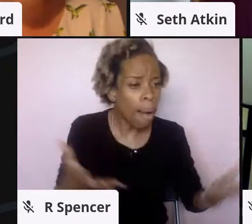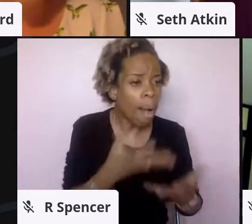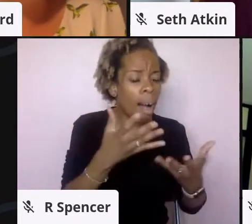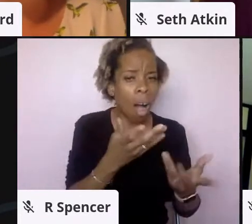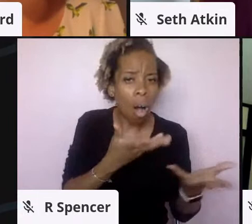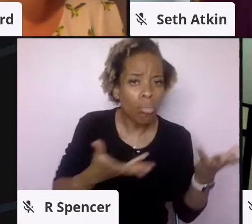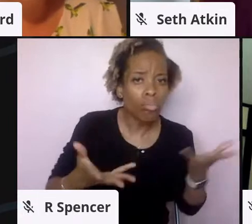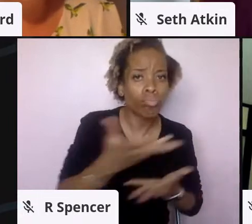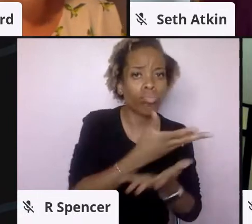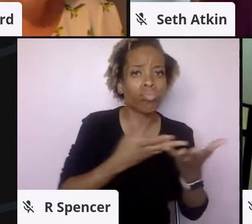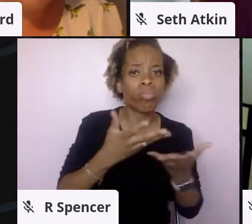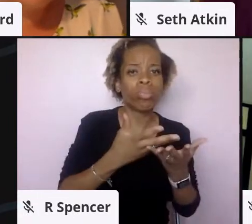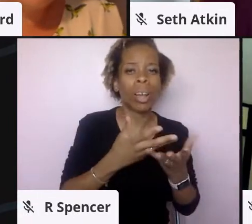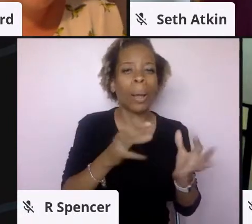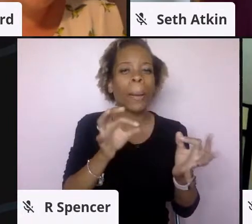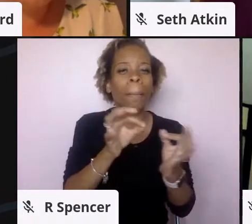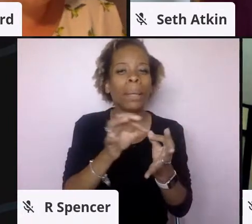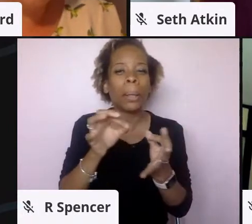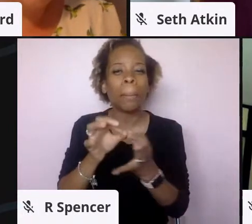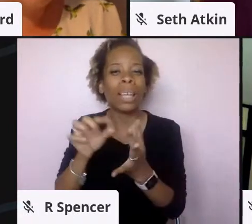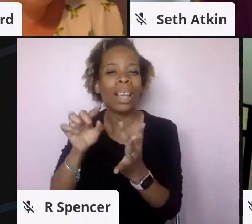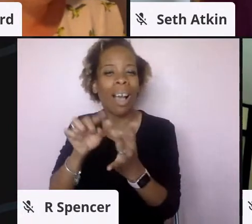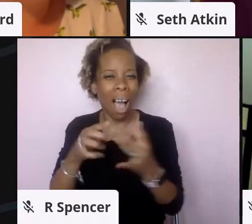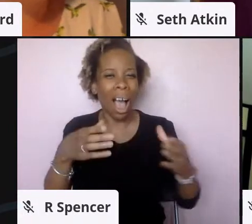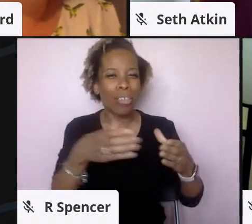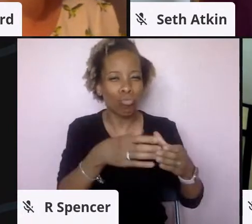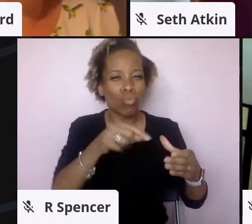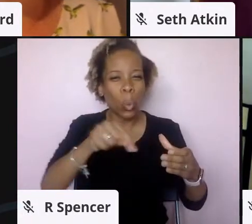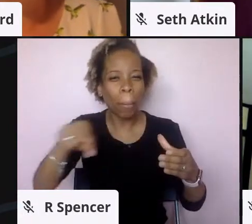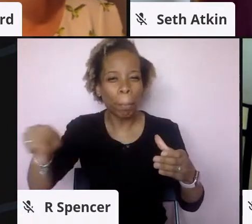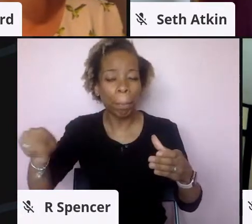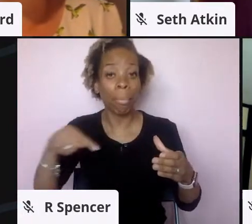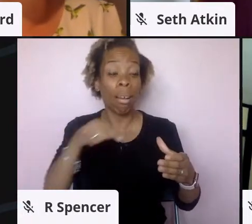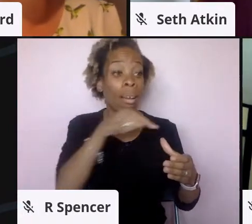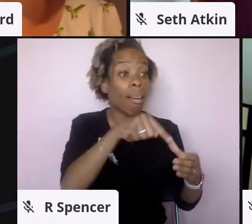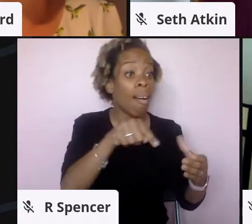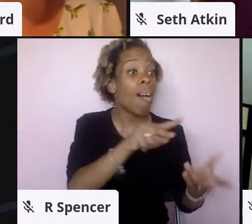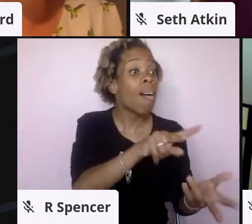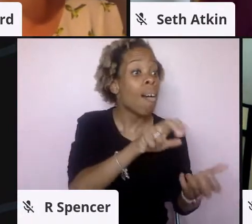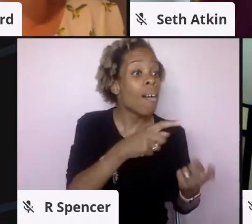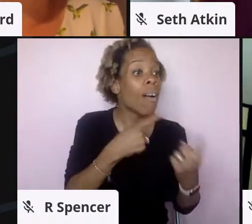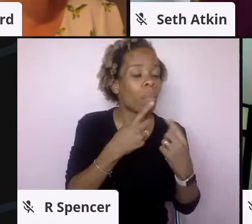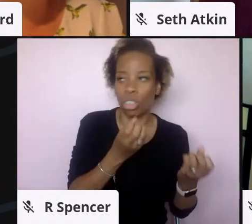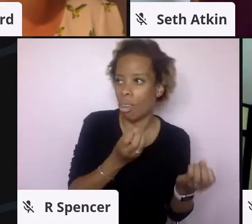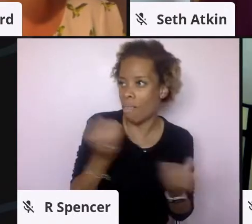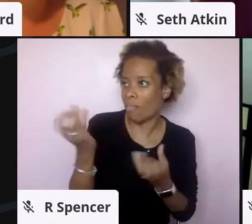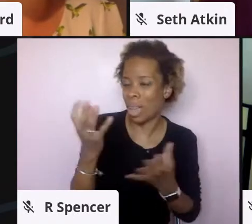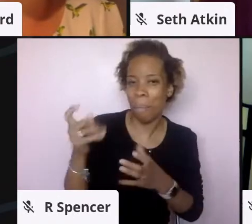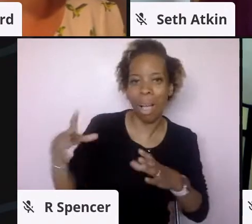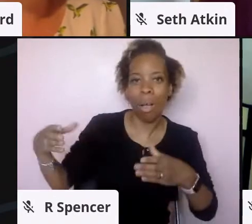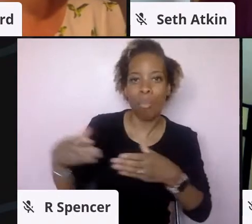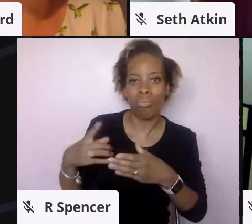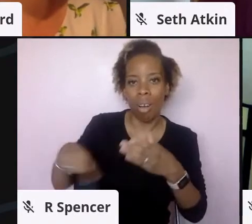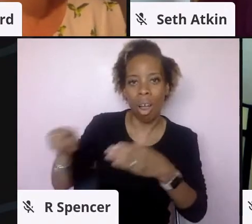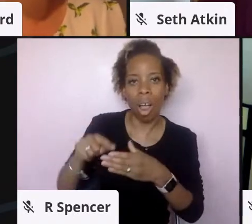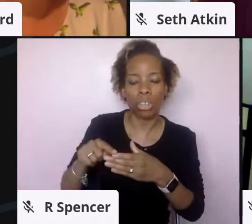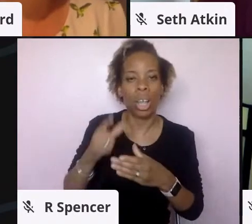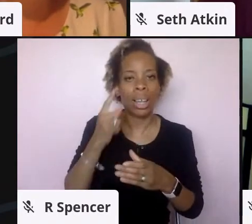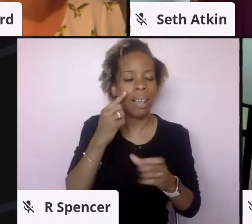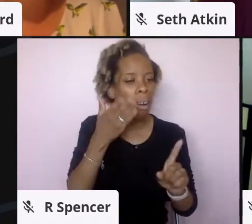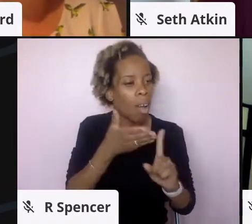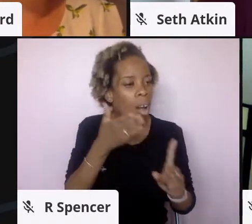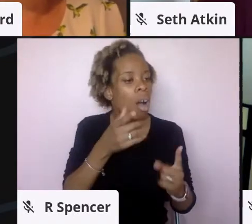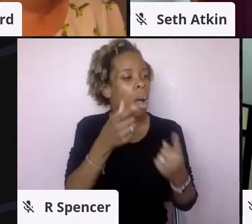on EDI groups, and making sure that they're feeding back to the branch and thinking about how we can identify some of the issues that are